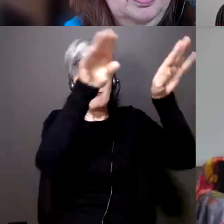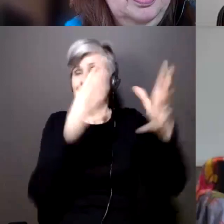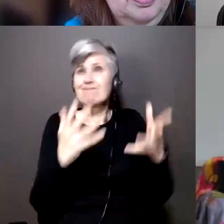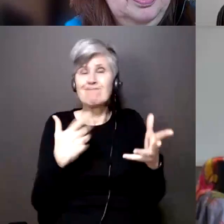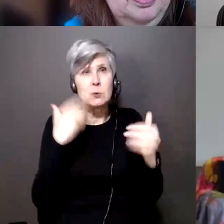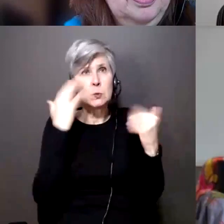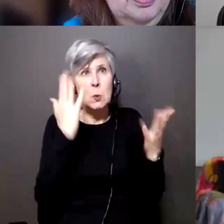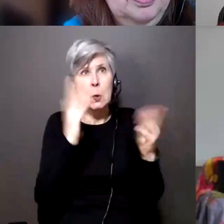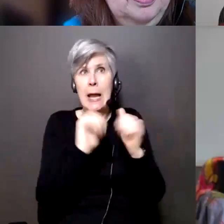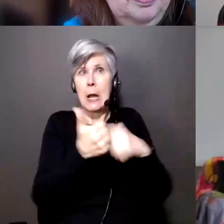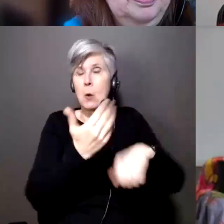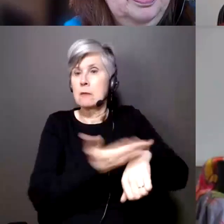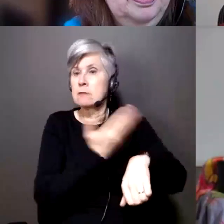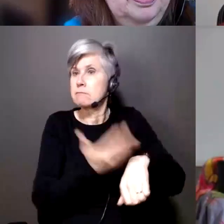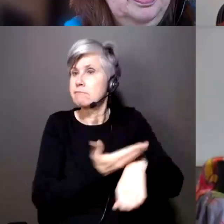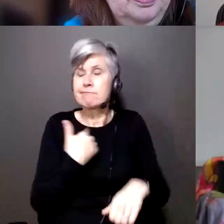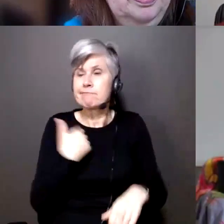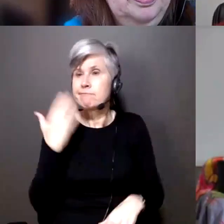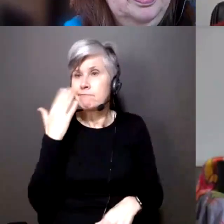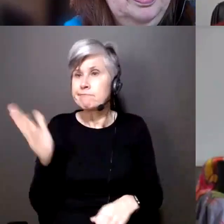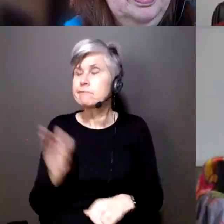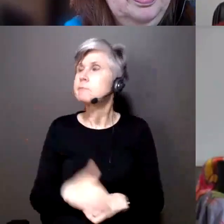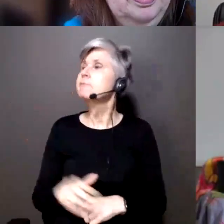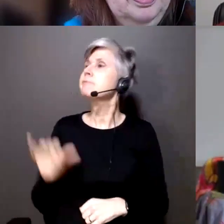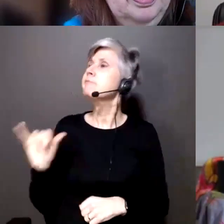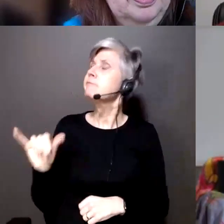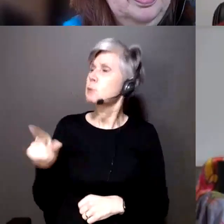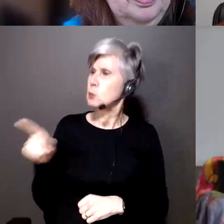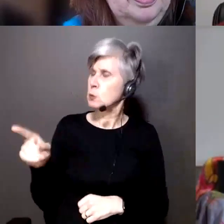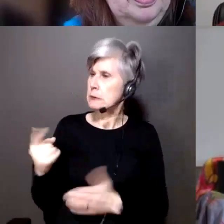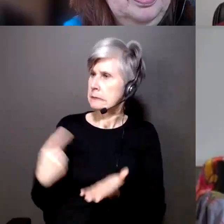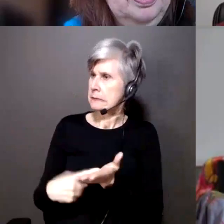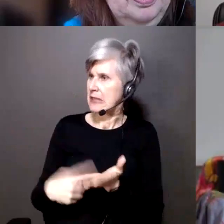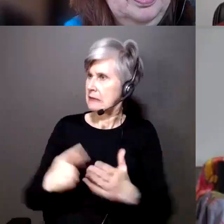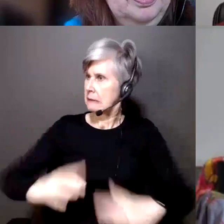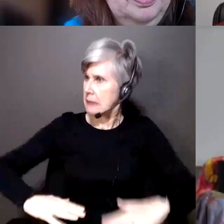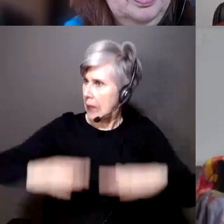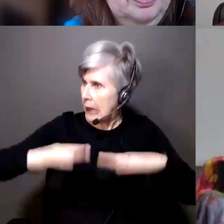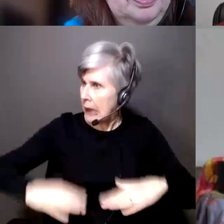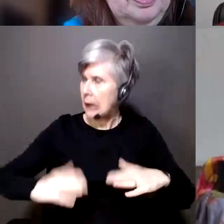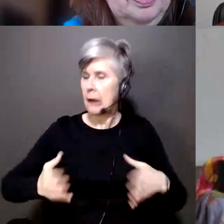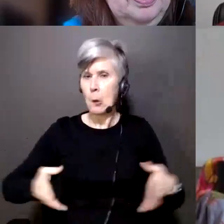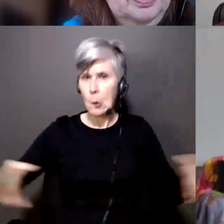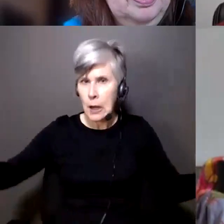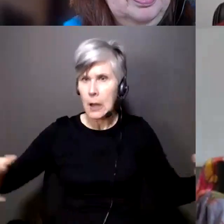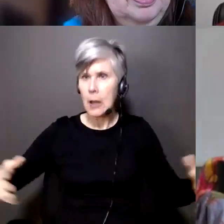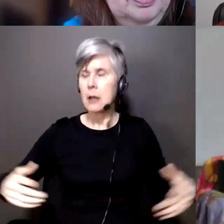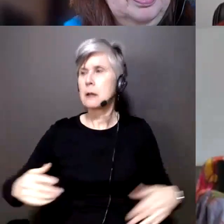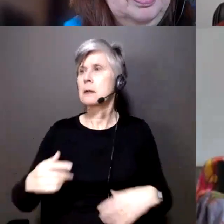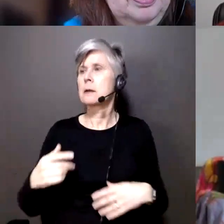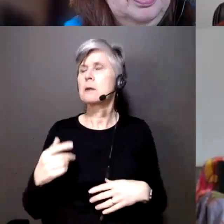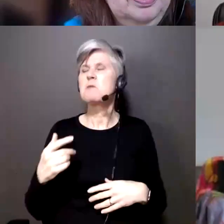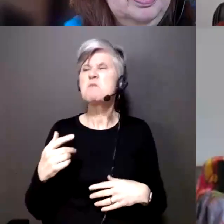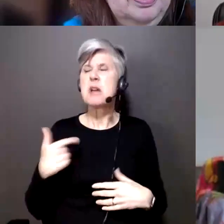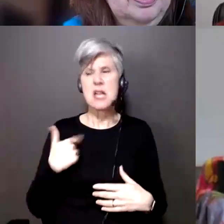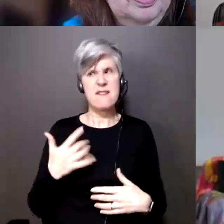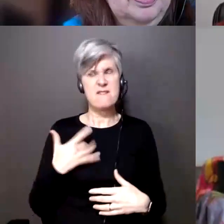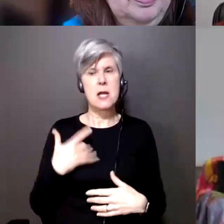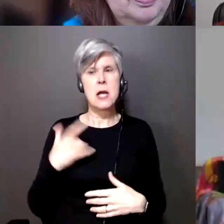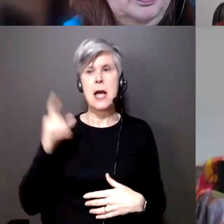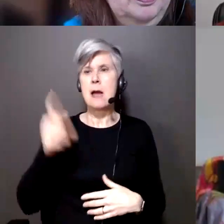be applied, they do sound great. I think we'll need to bring in a workplace accommodation expert to collaborate with us a bit and find